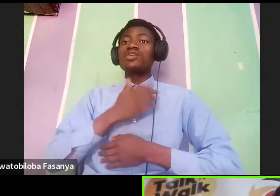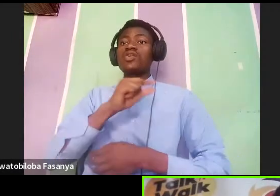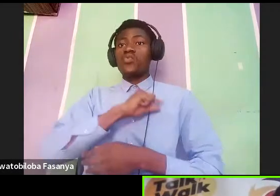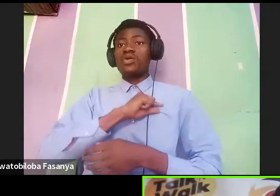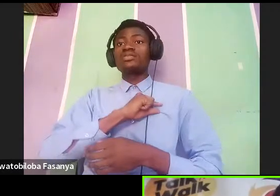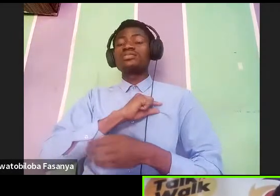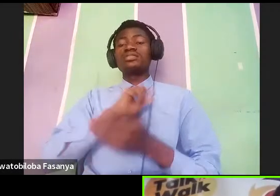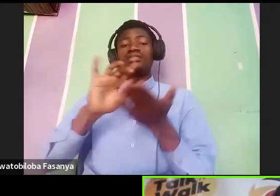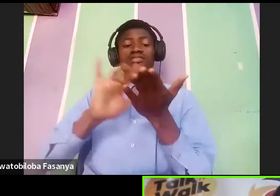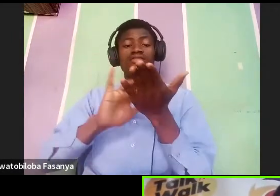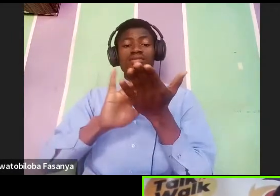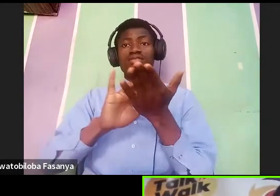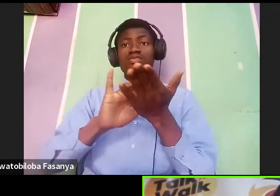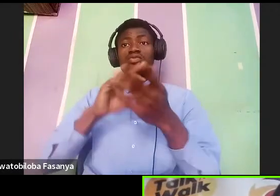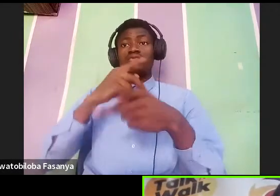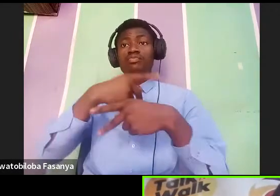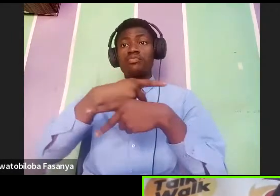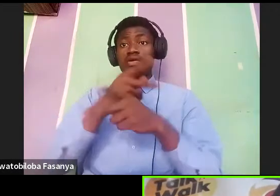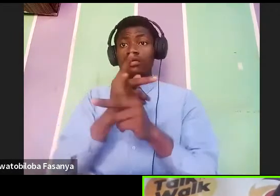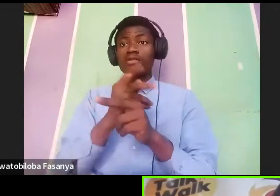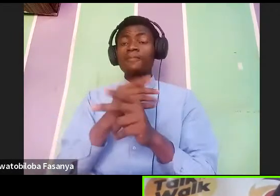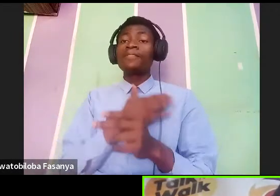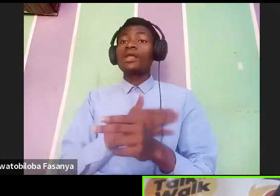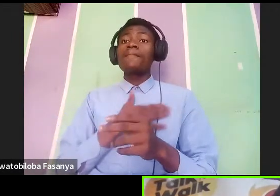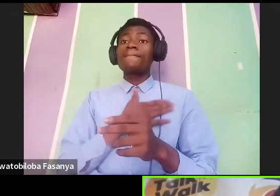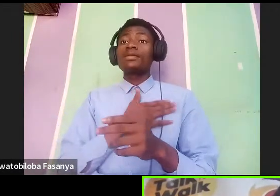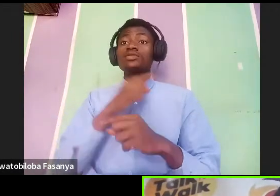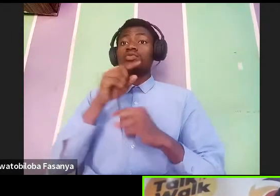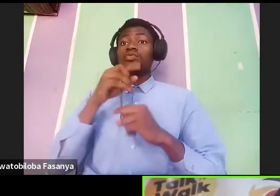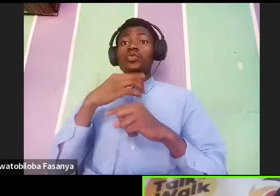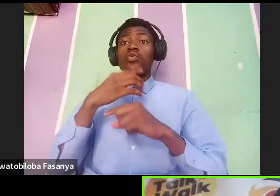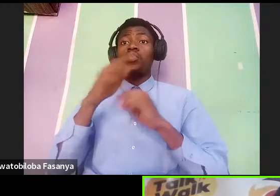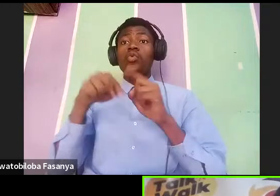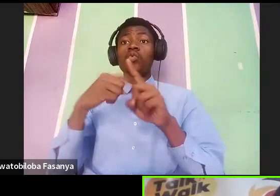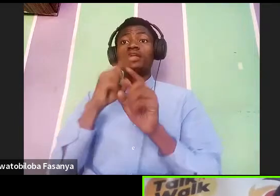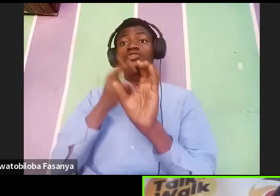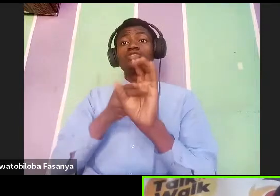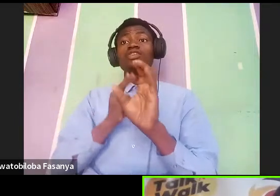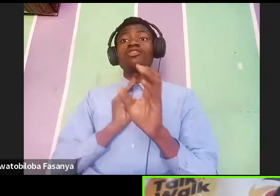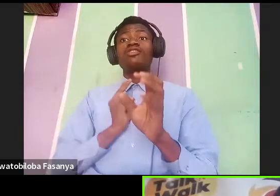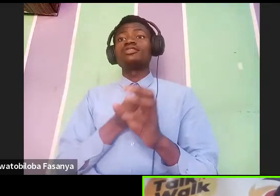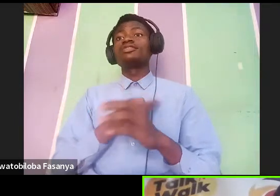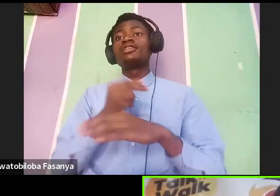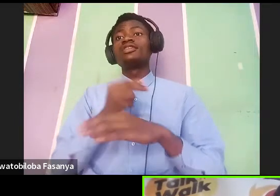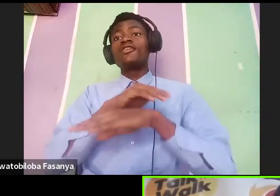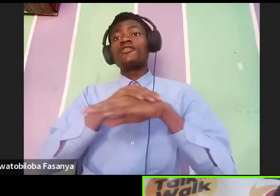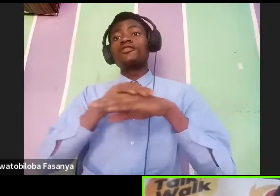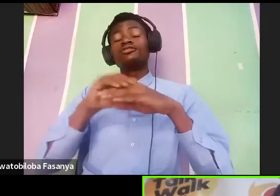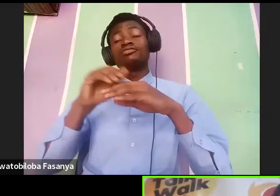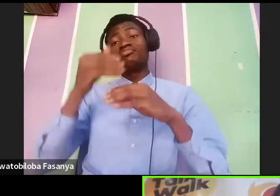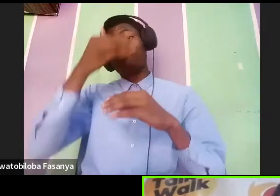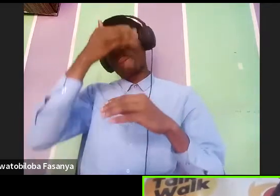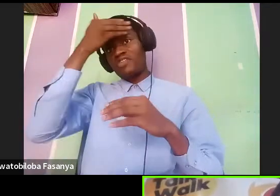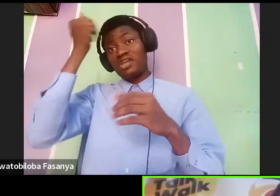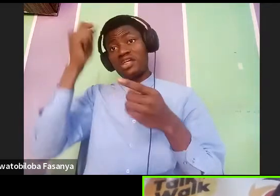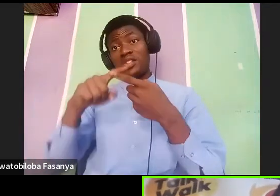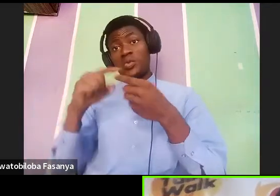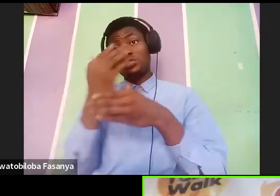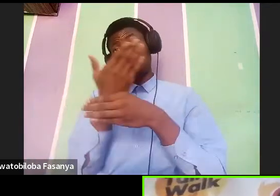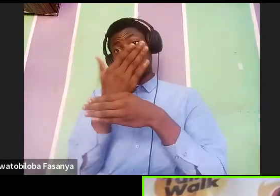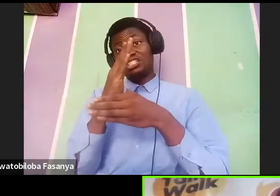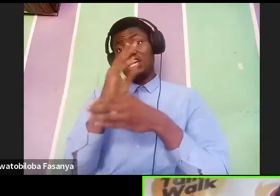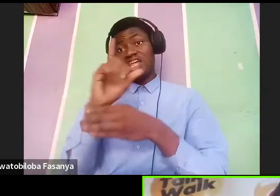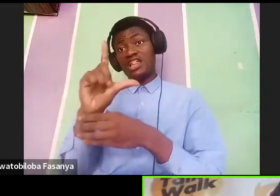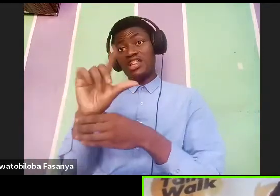Please, if you joined us, don't forget to share the link with friends and family. They also need to be a part of this because we're going